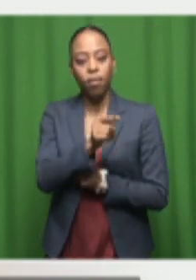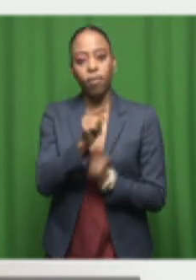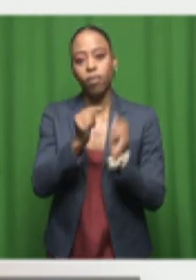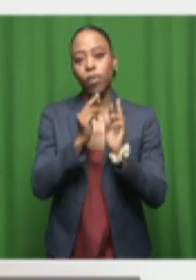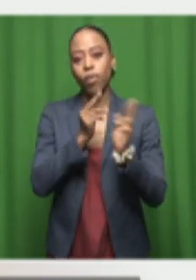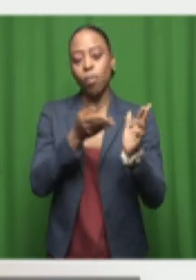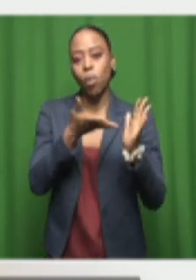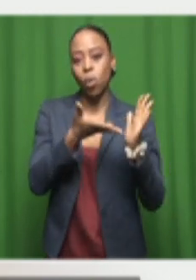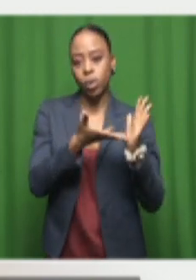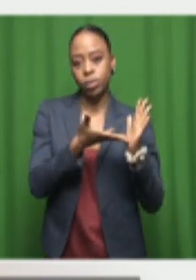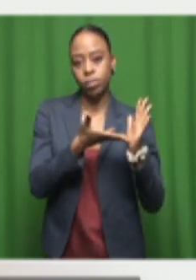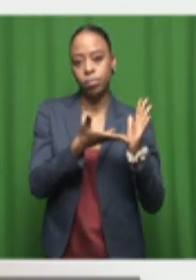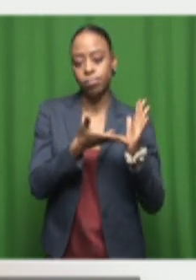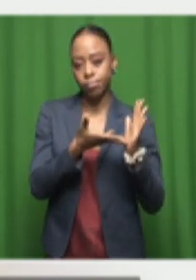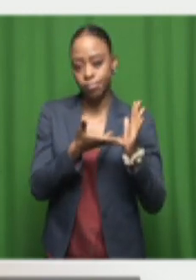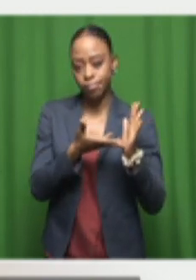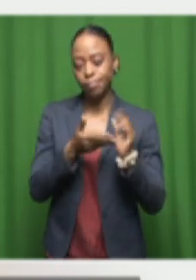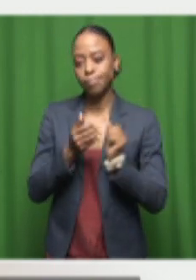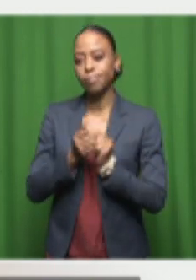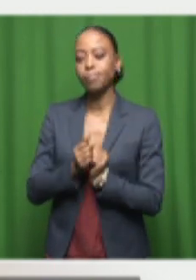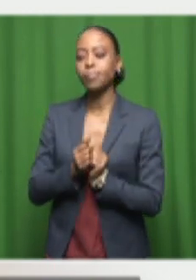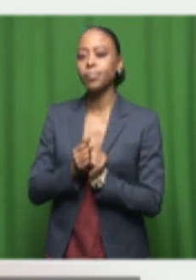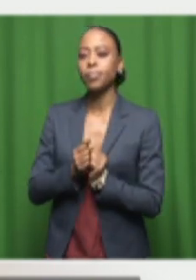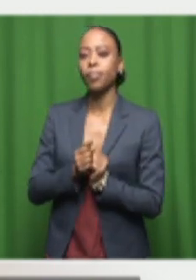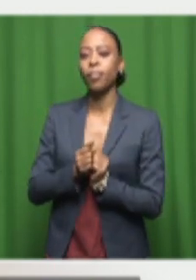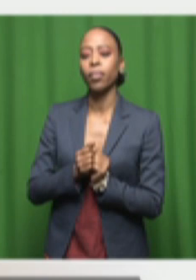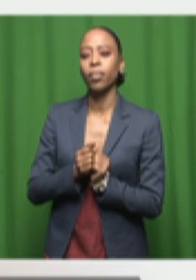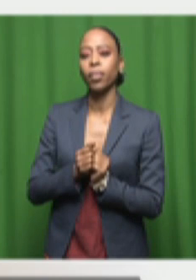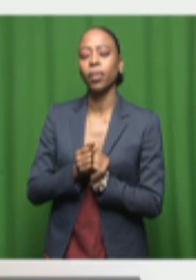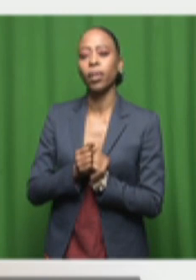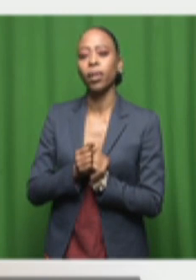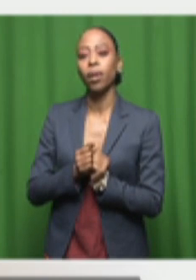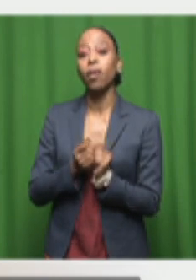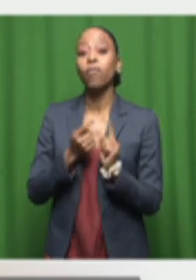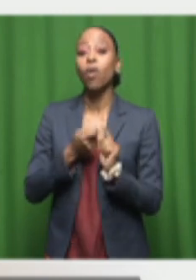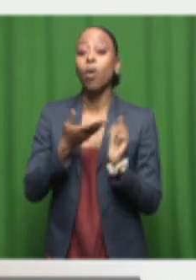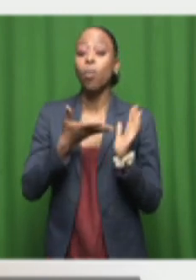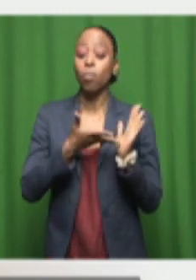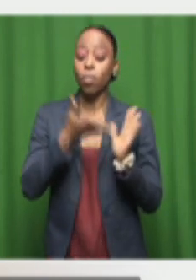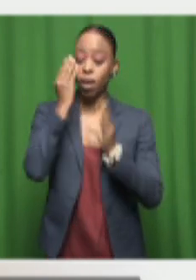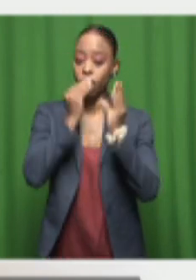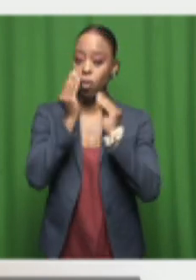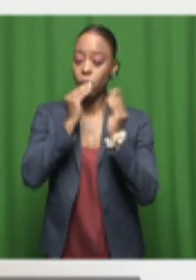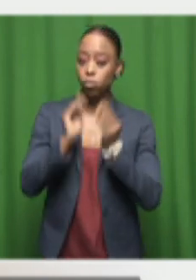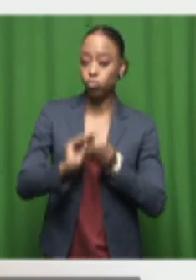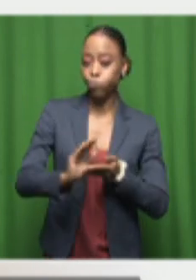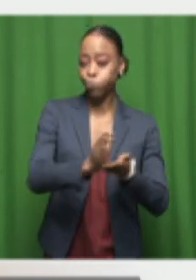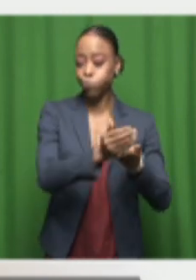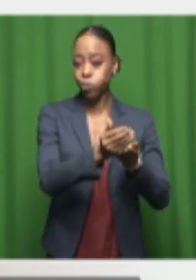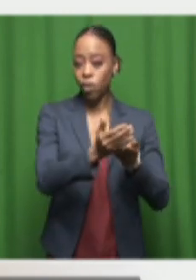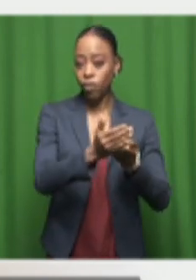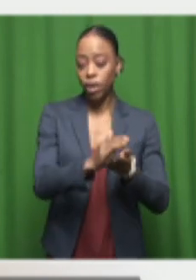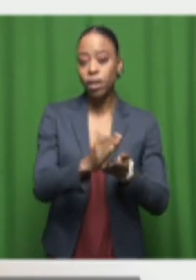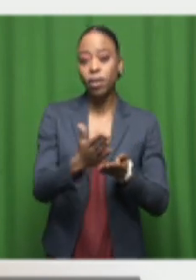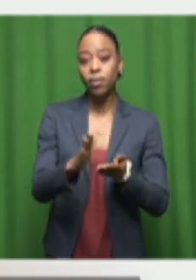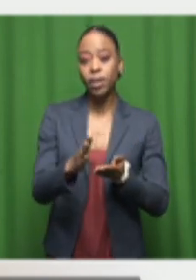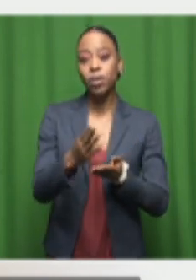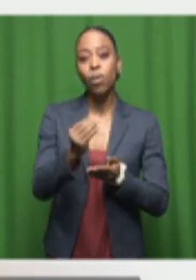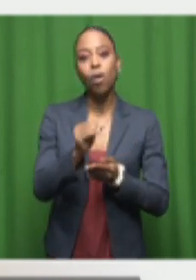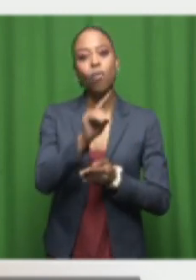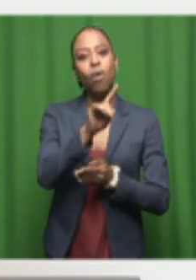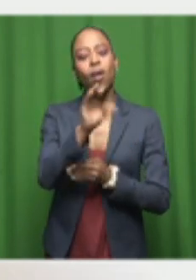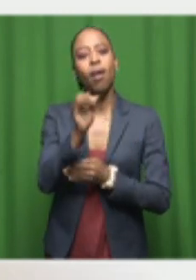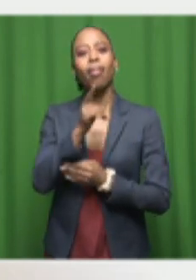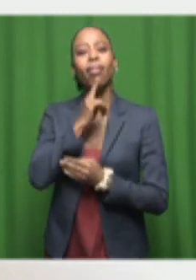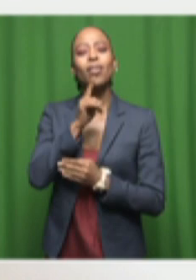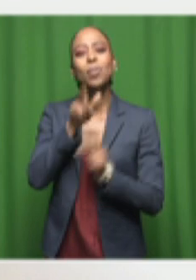what this survey is showing us. We see from the data that we have about 100,000 odd less